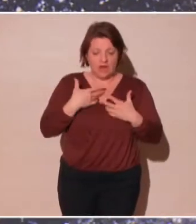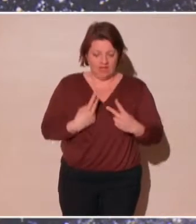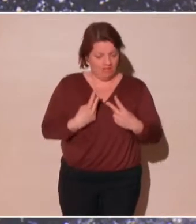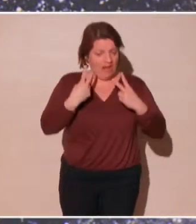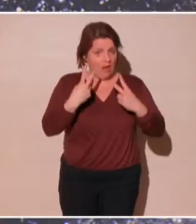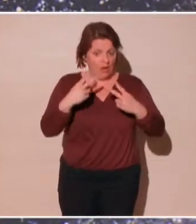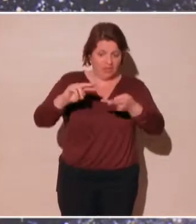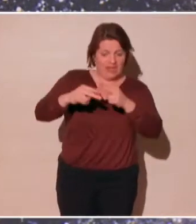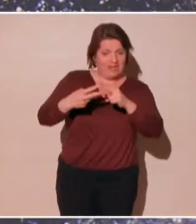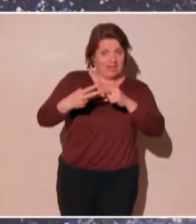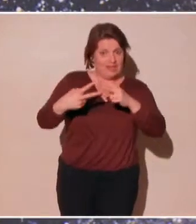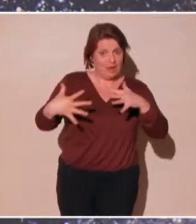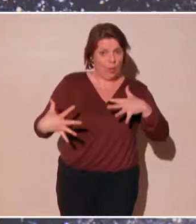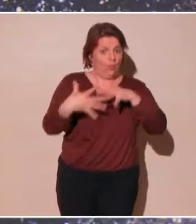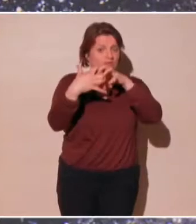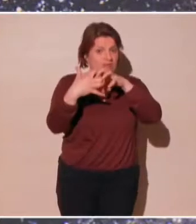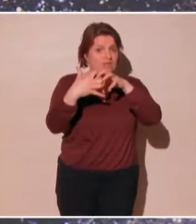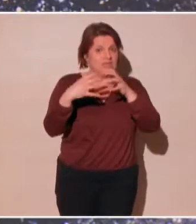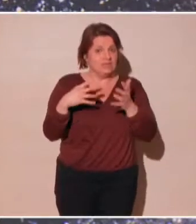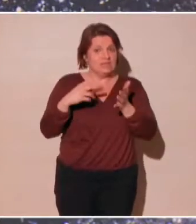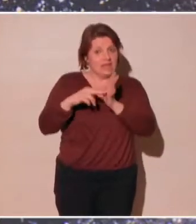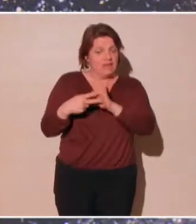conflict between values and techniques.